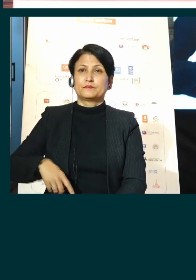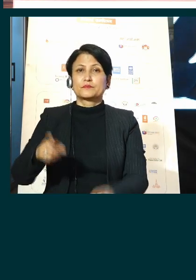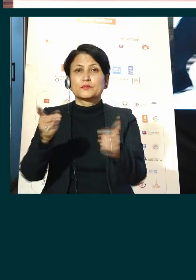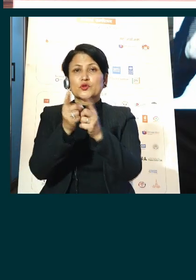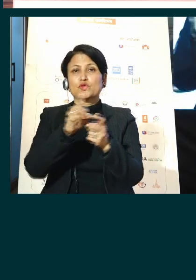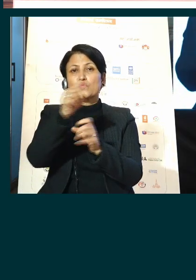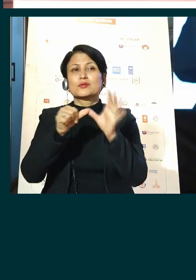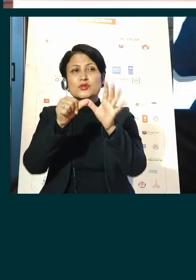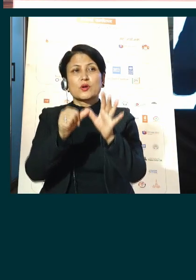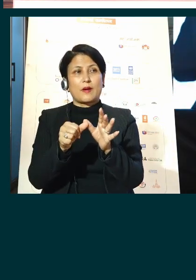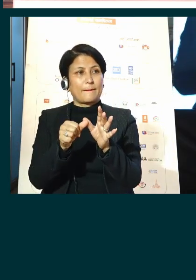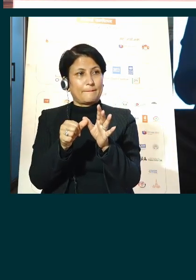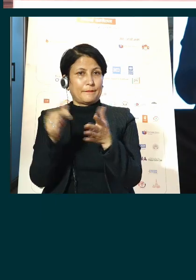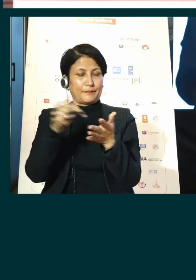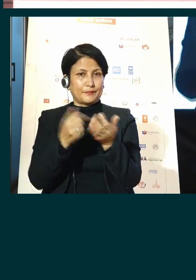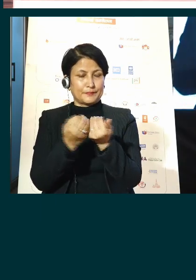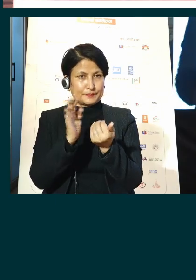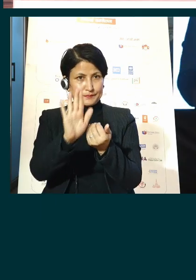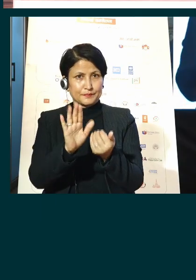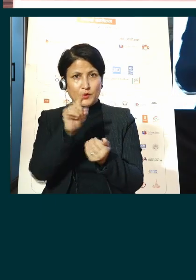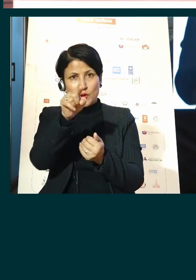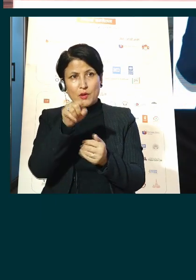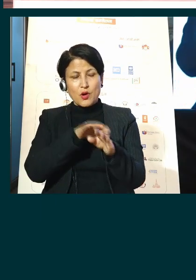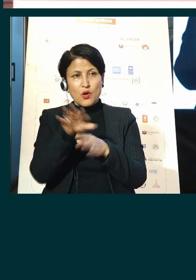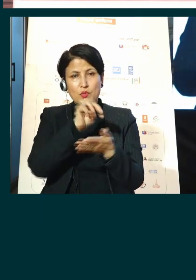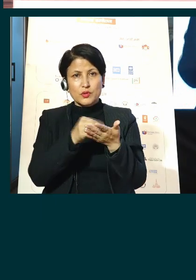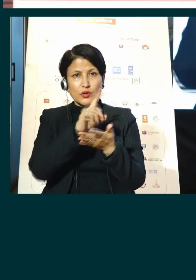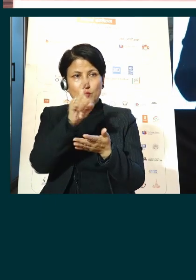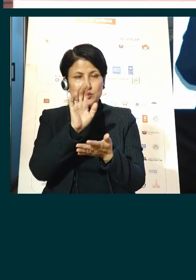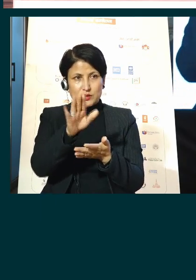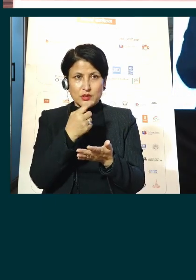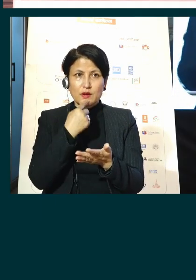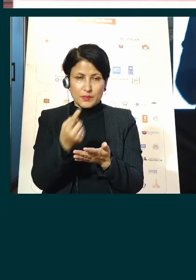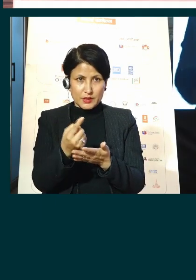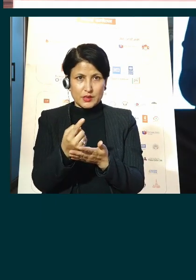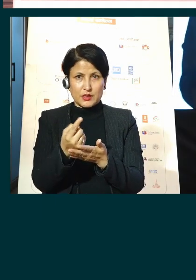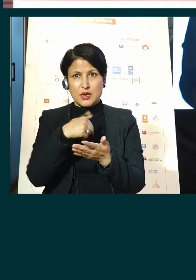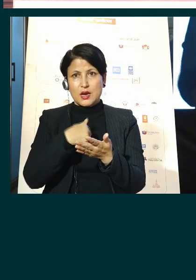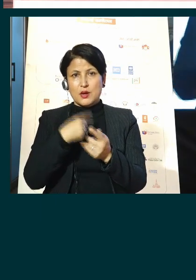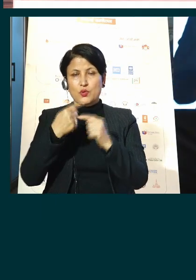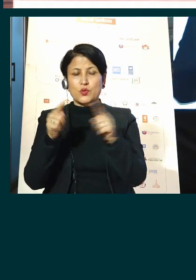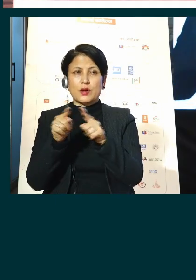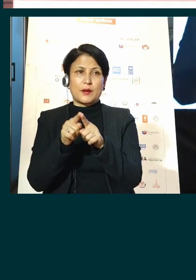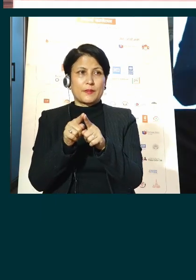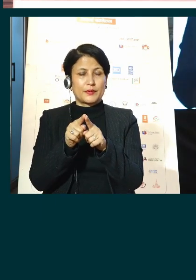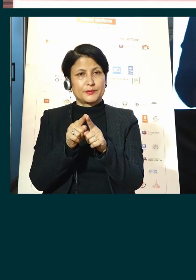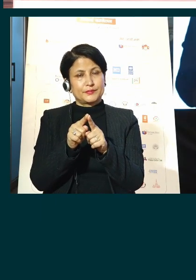session. If anyone in the audience have any questions to any of our presenter,